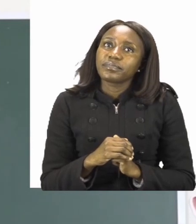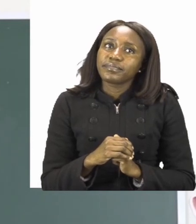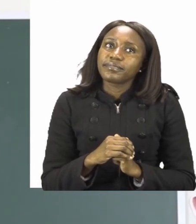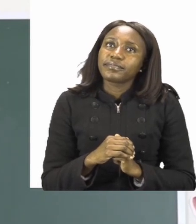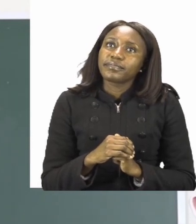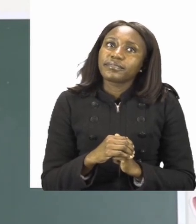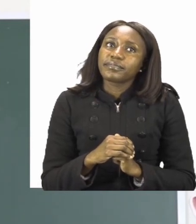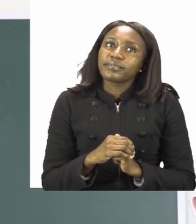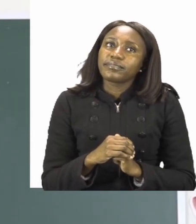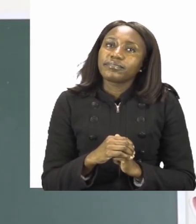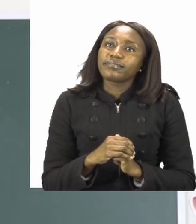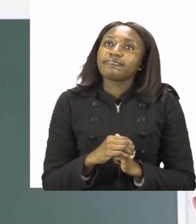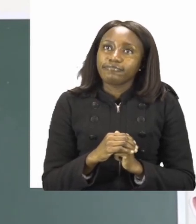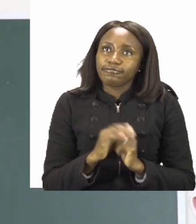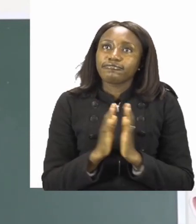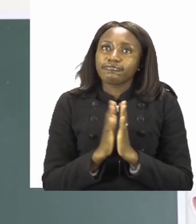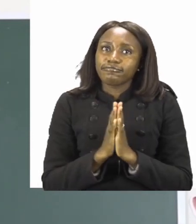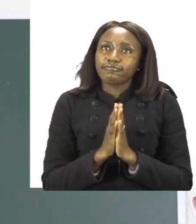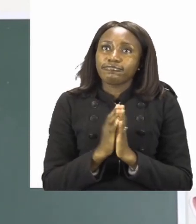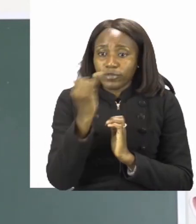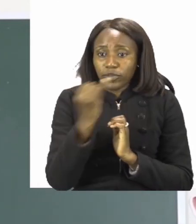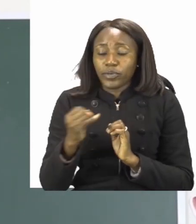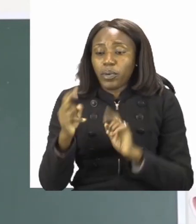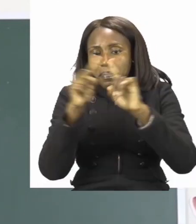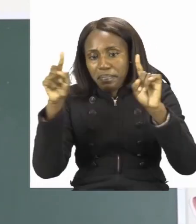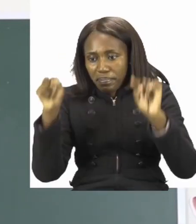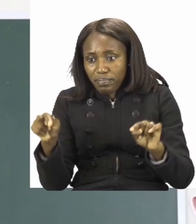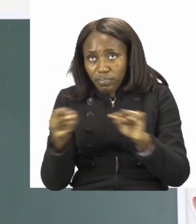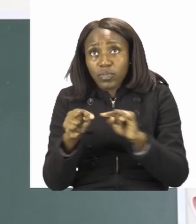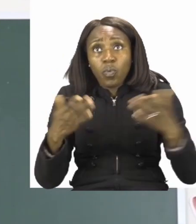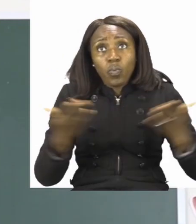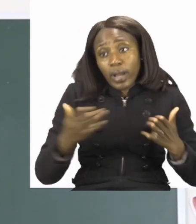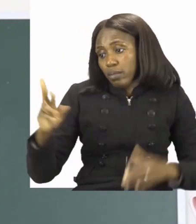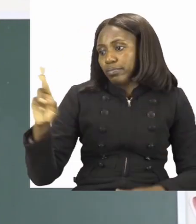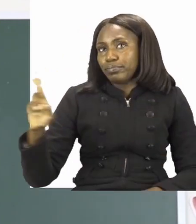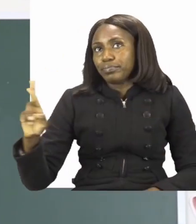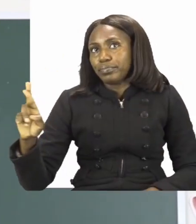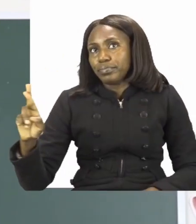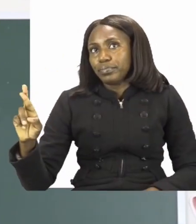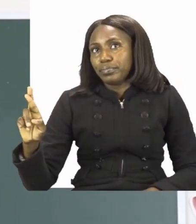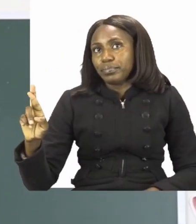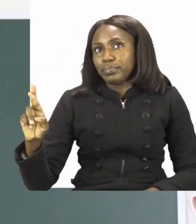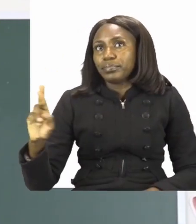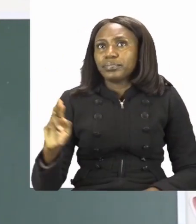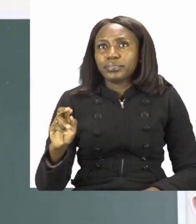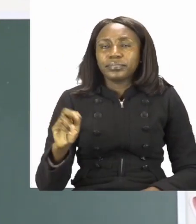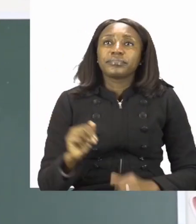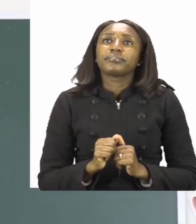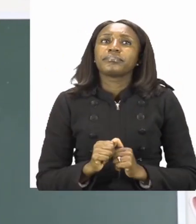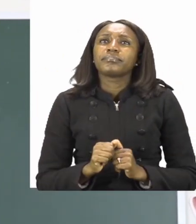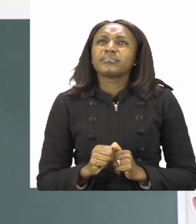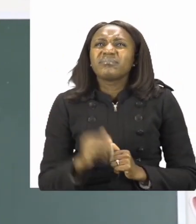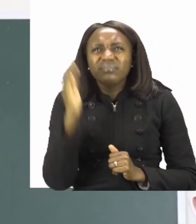is exactly what we have to do to draw a square on the right side of the child. Remember how you know the